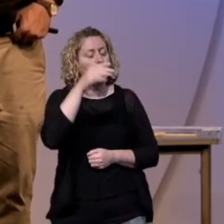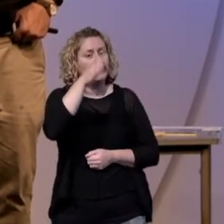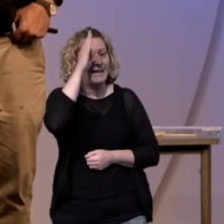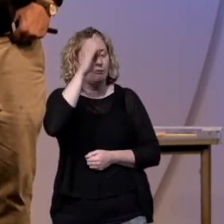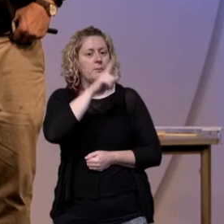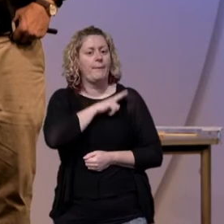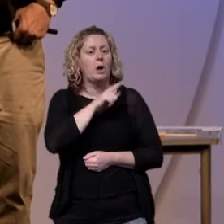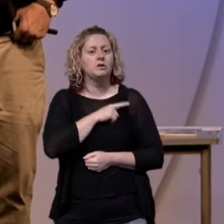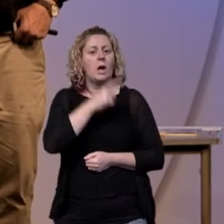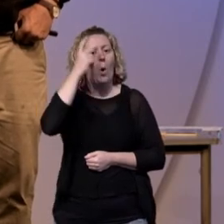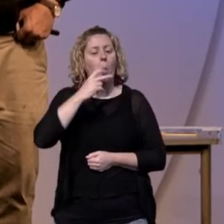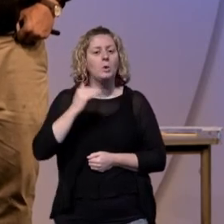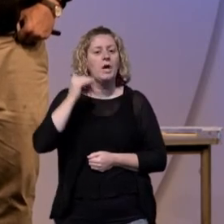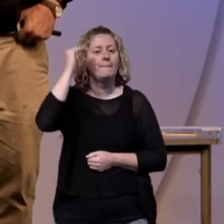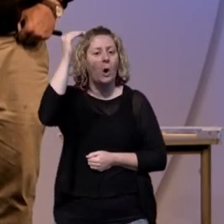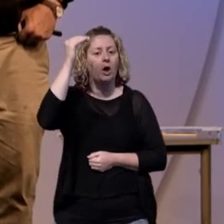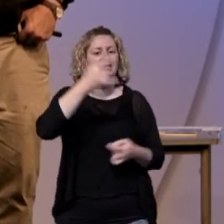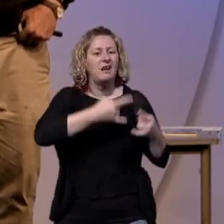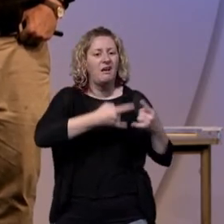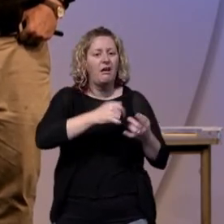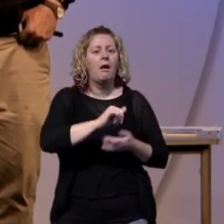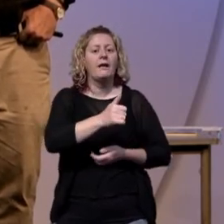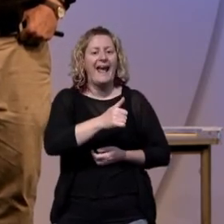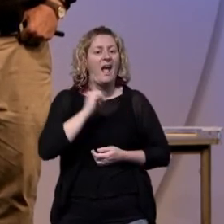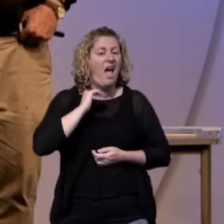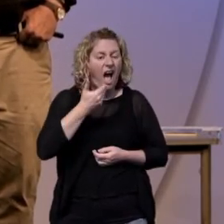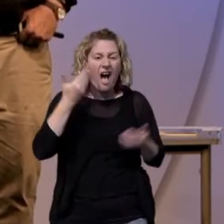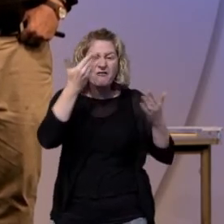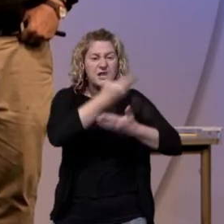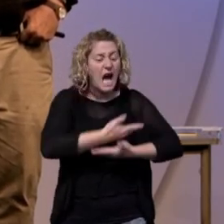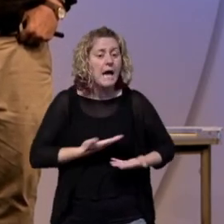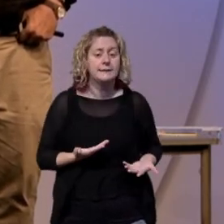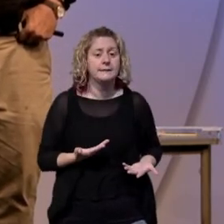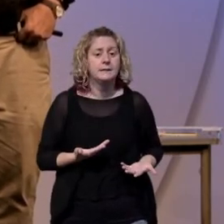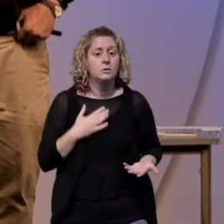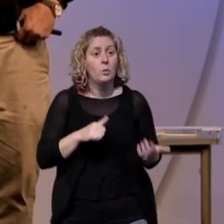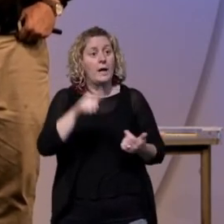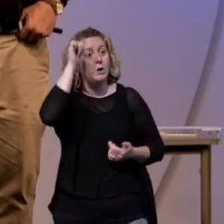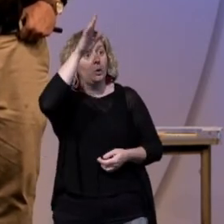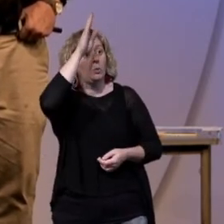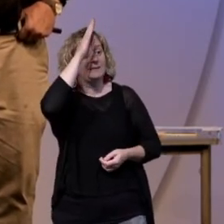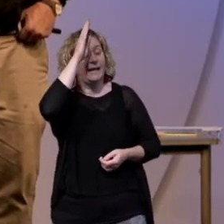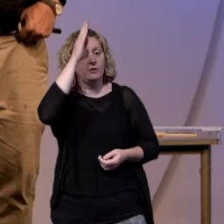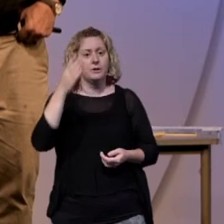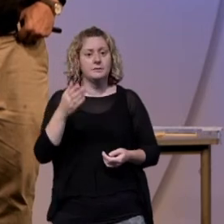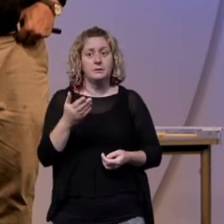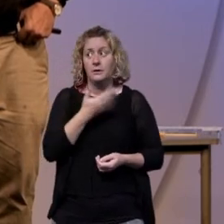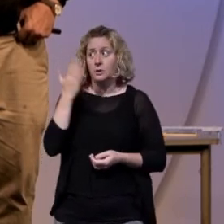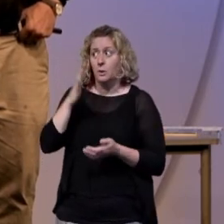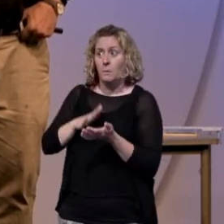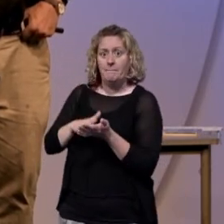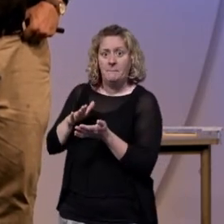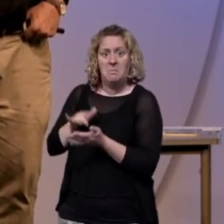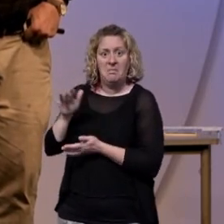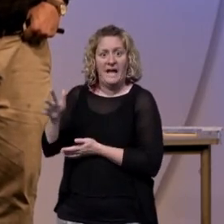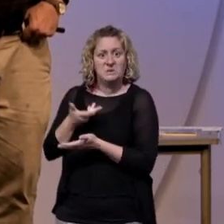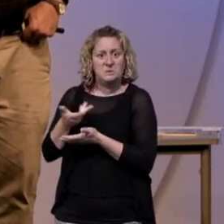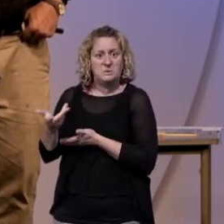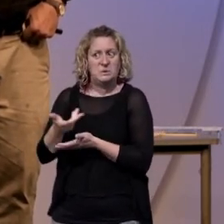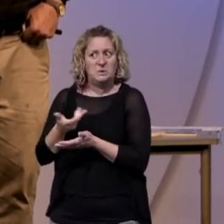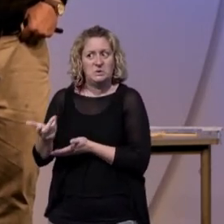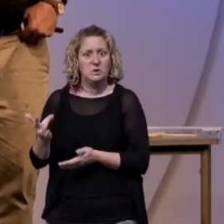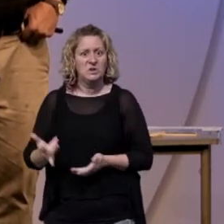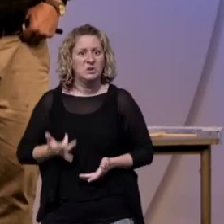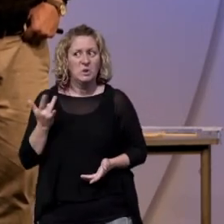dangerous. You're not good enough, Tice. Prove yourself is a dangerous world. And there's no mum there. You don't process stuff. So you live